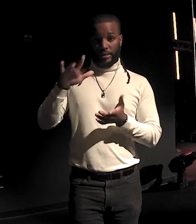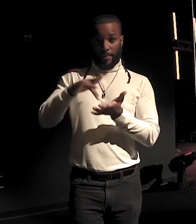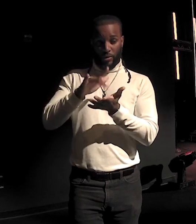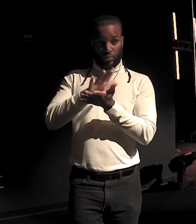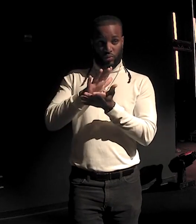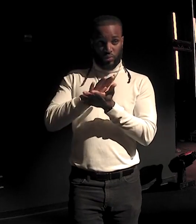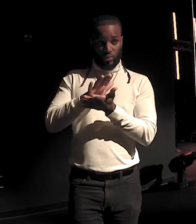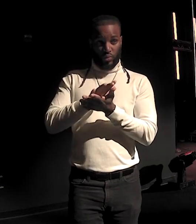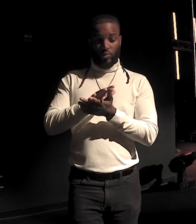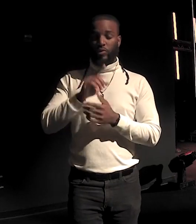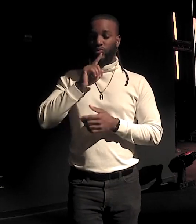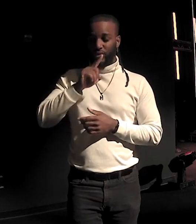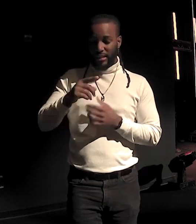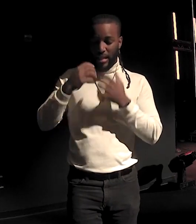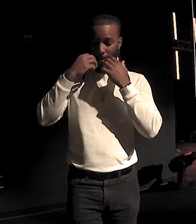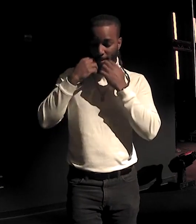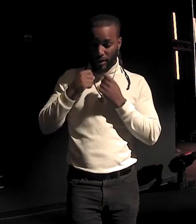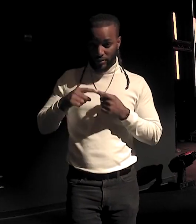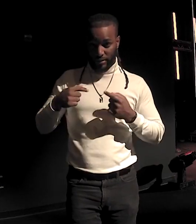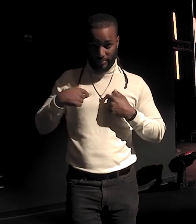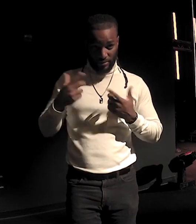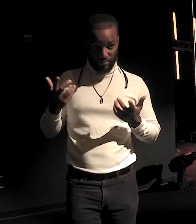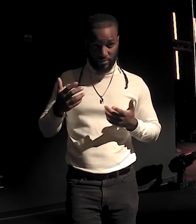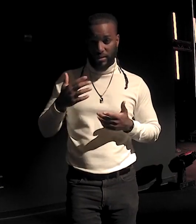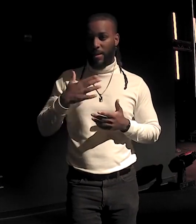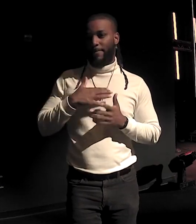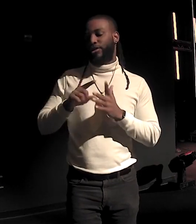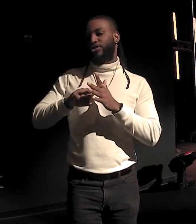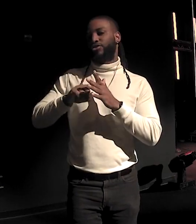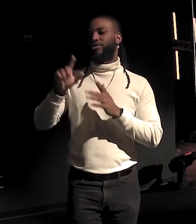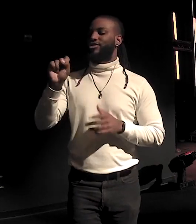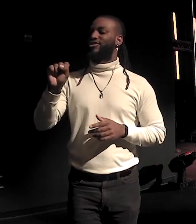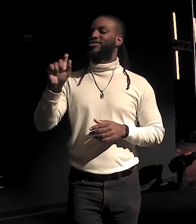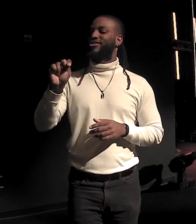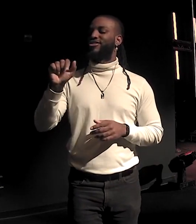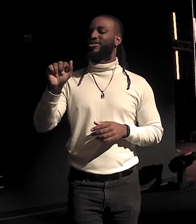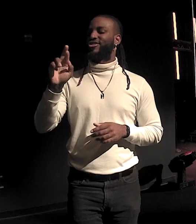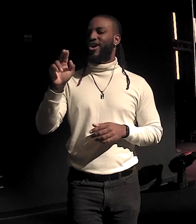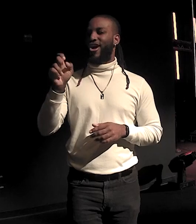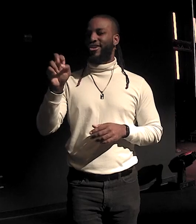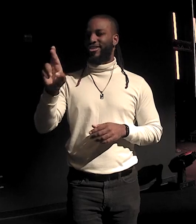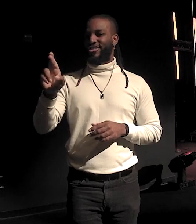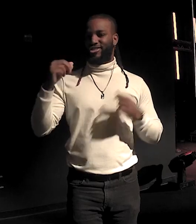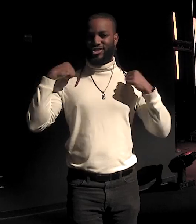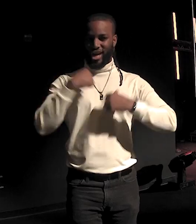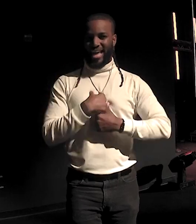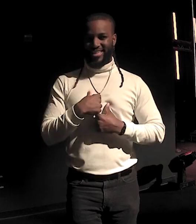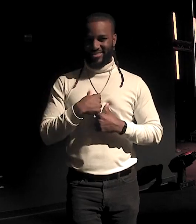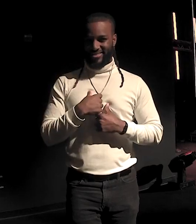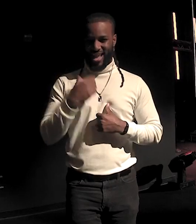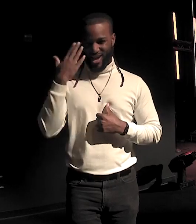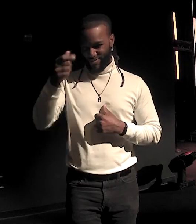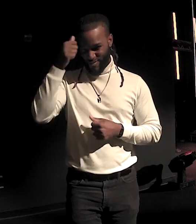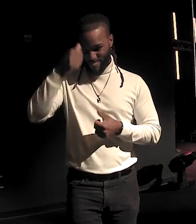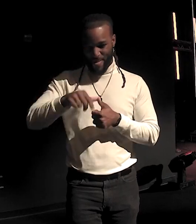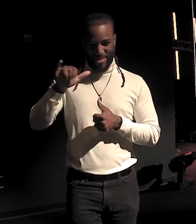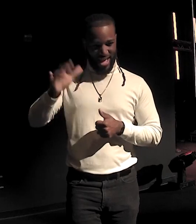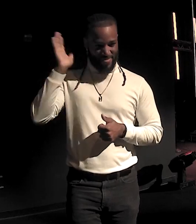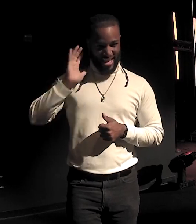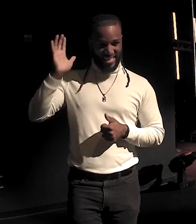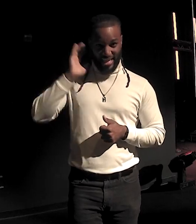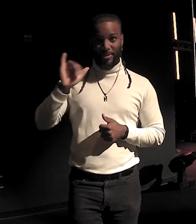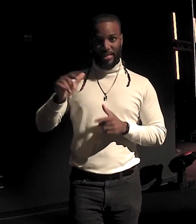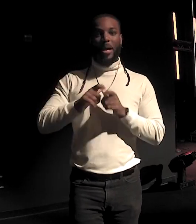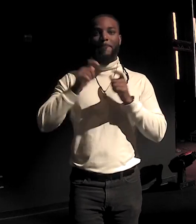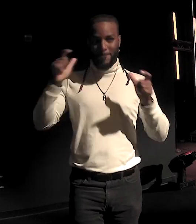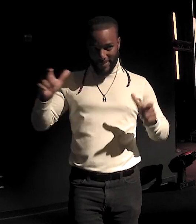school, what really mattered to me was my starter jacket. I don't know if anybody ever got a starter jacket back in the day, but it was